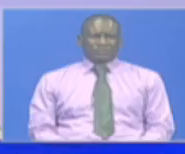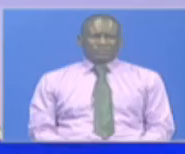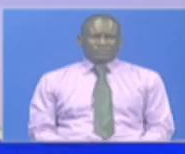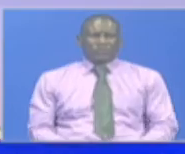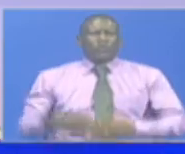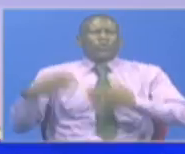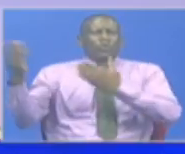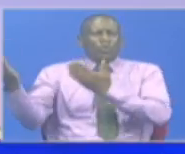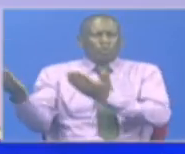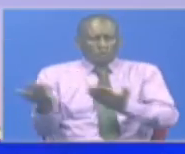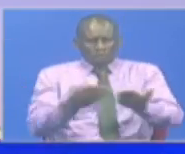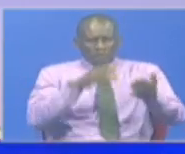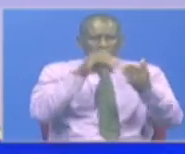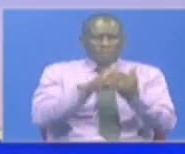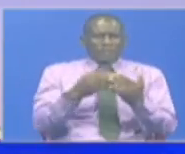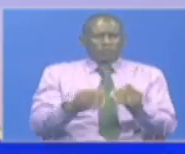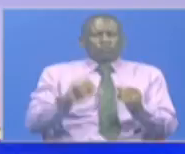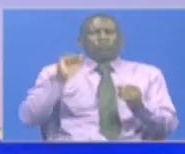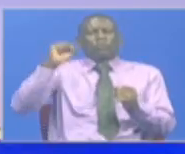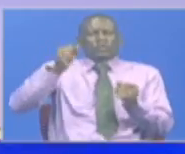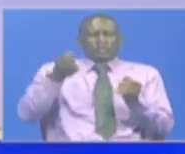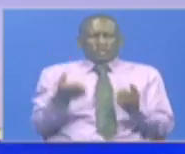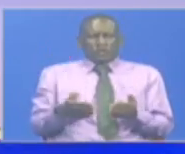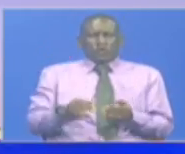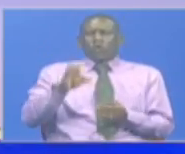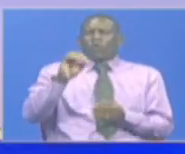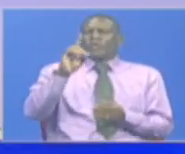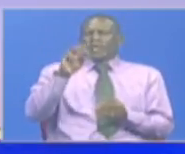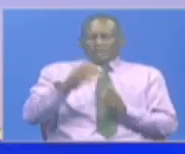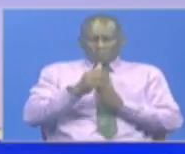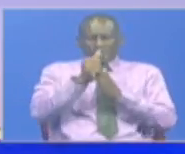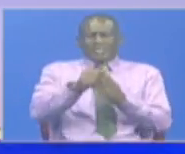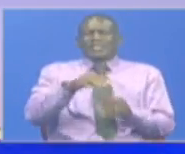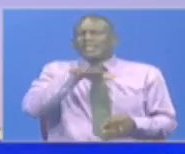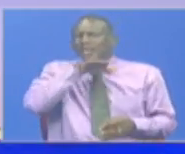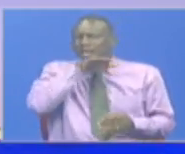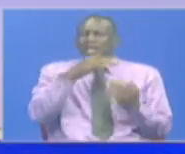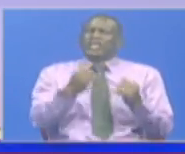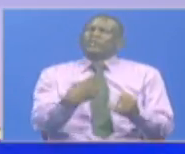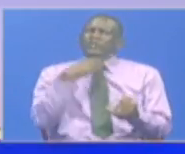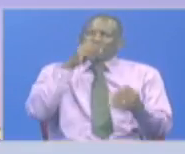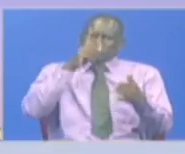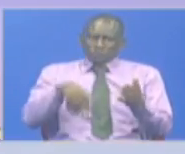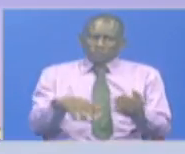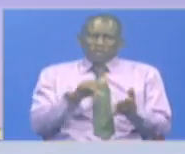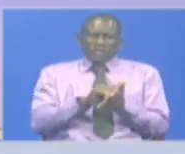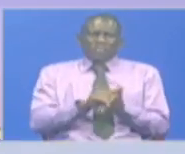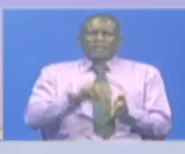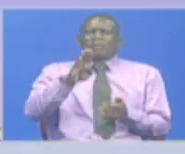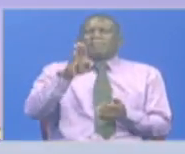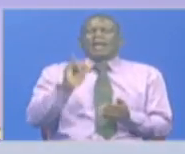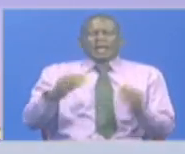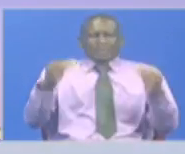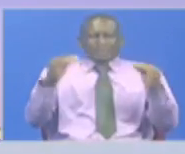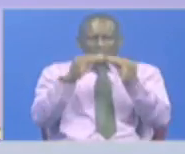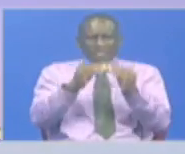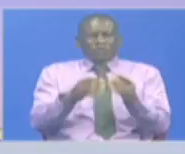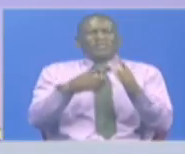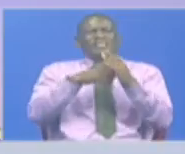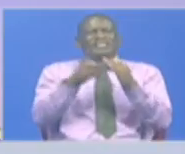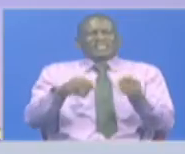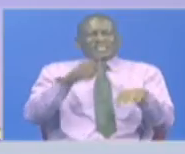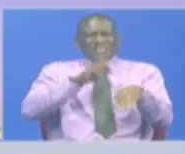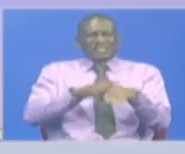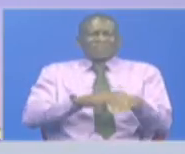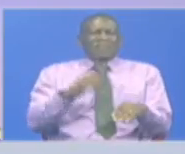Welcome back, and to some politics now. ODM leader Raila Odinga now says the BBI rallies will resume once the threat